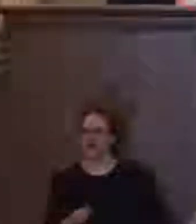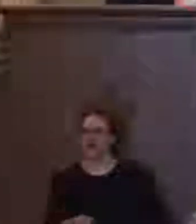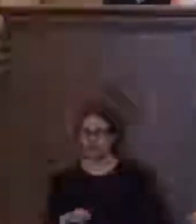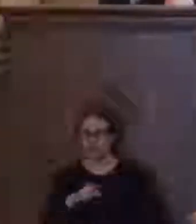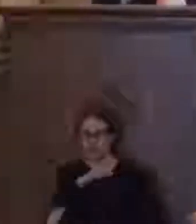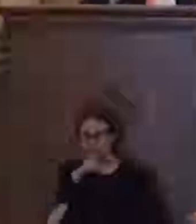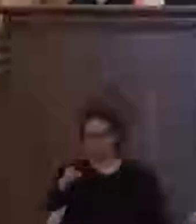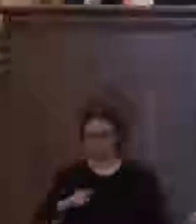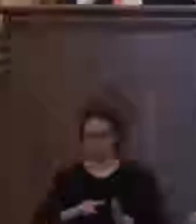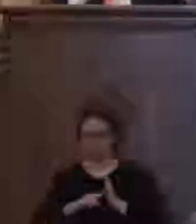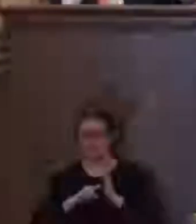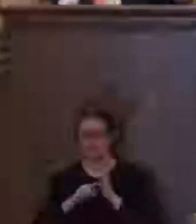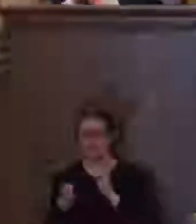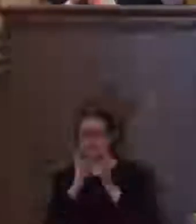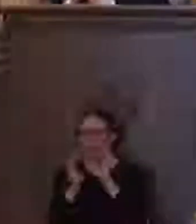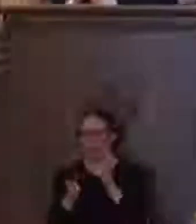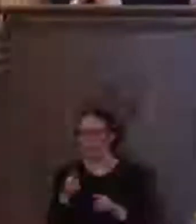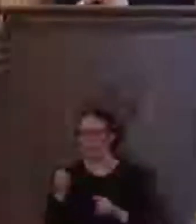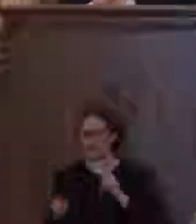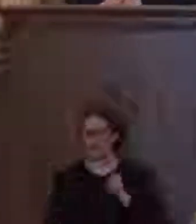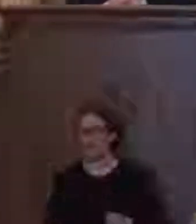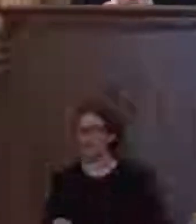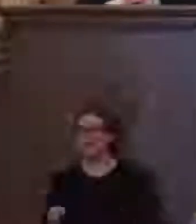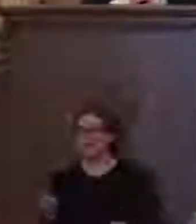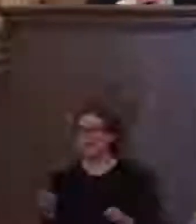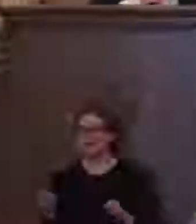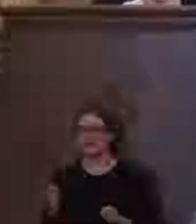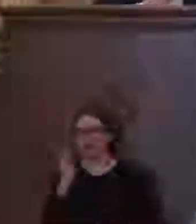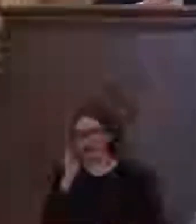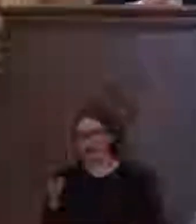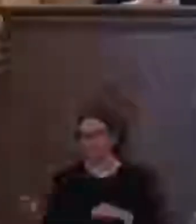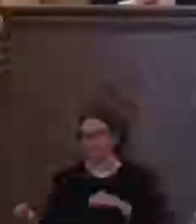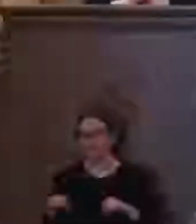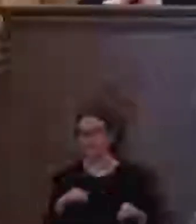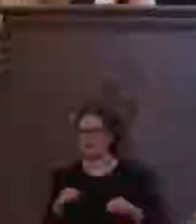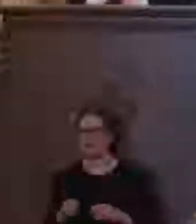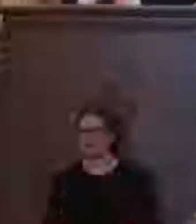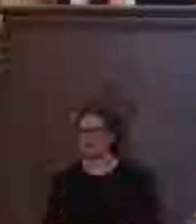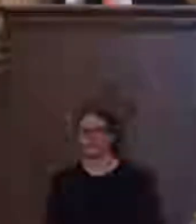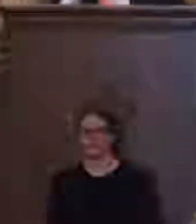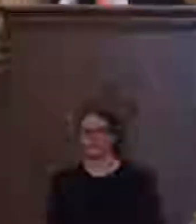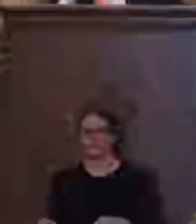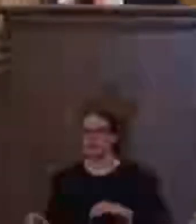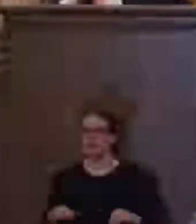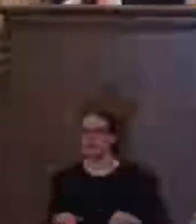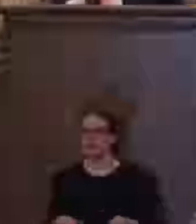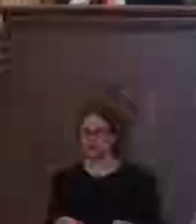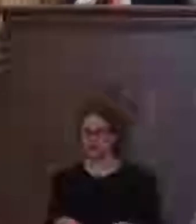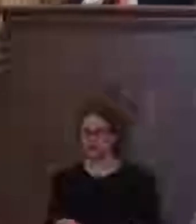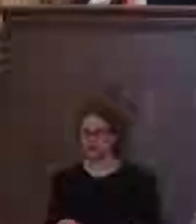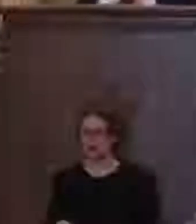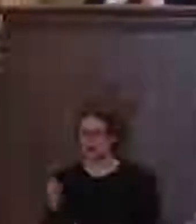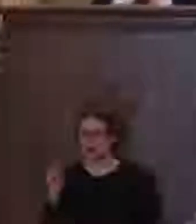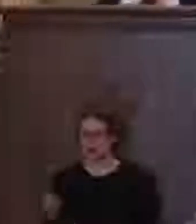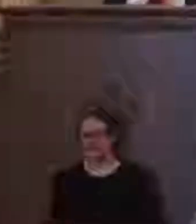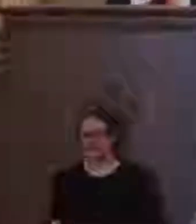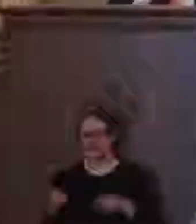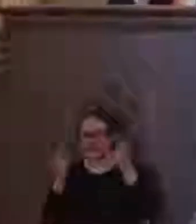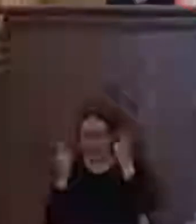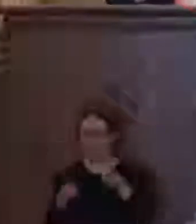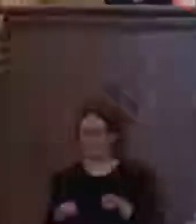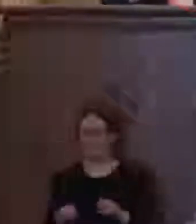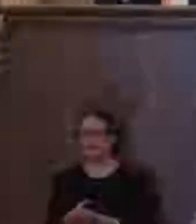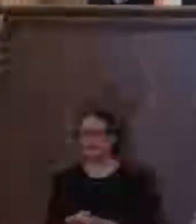getting out and witnessing, then that is what I'm going to do. Amen. I'm going to do whatever it takes for